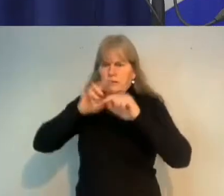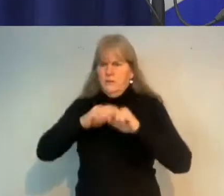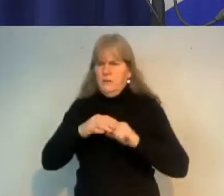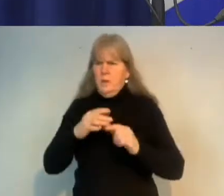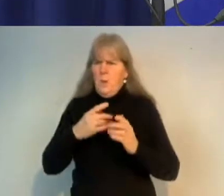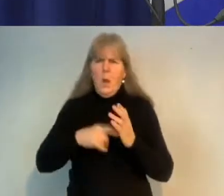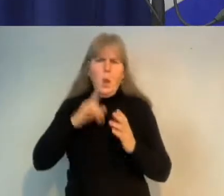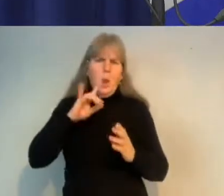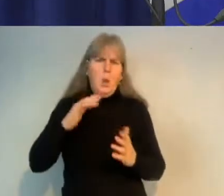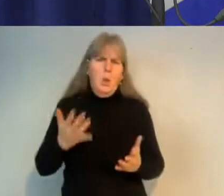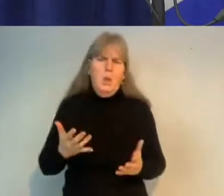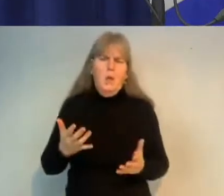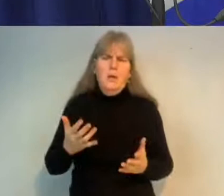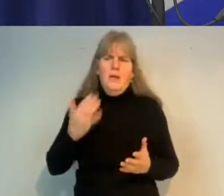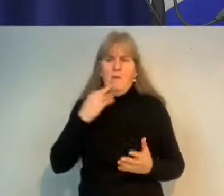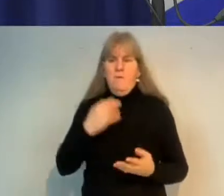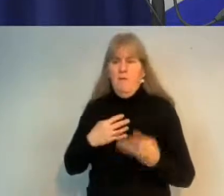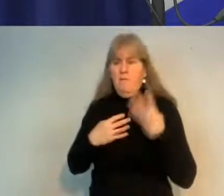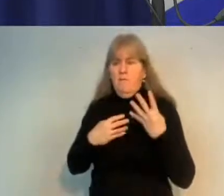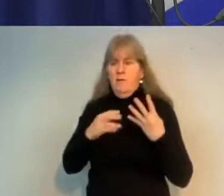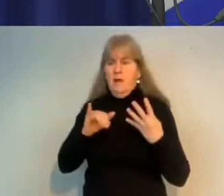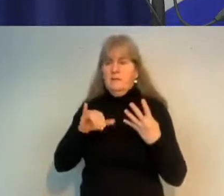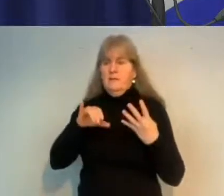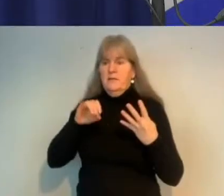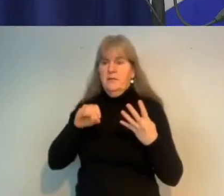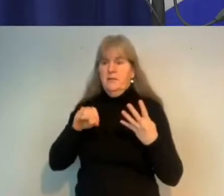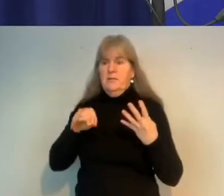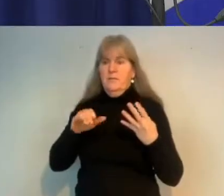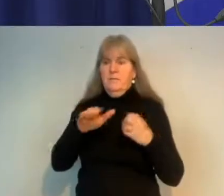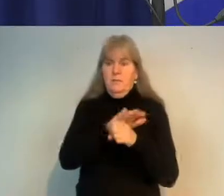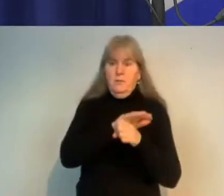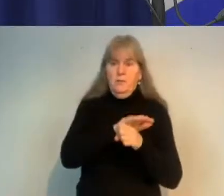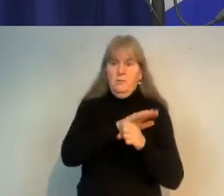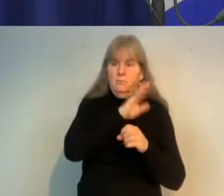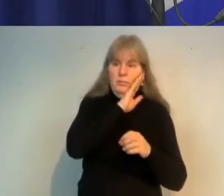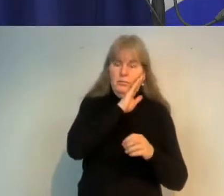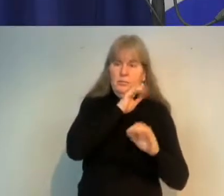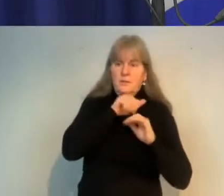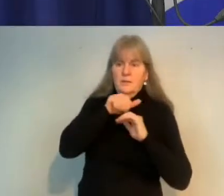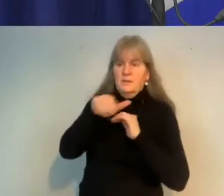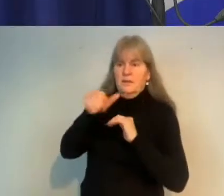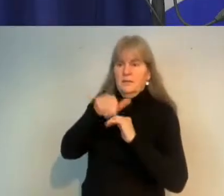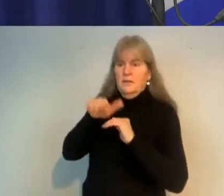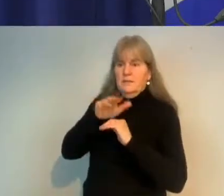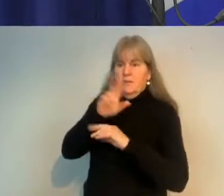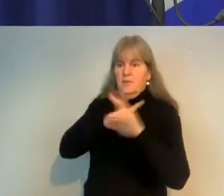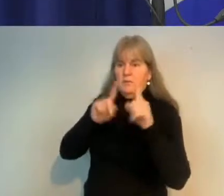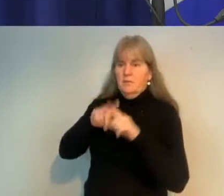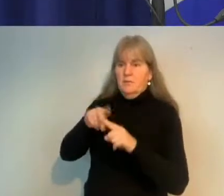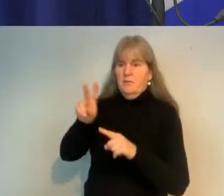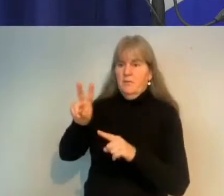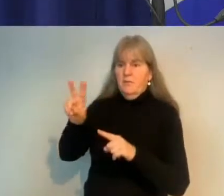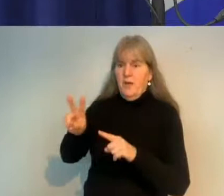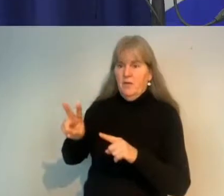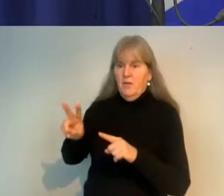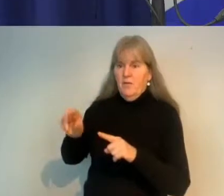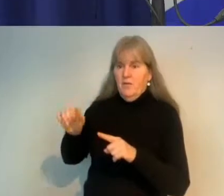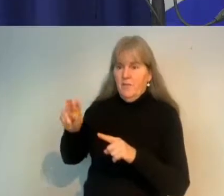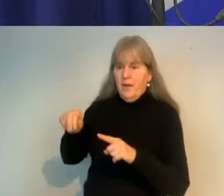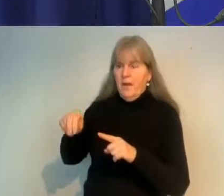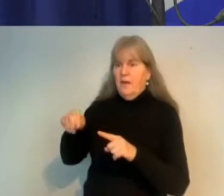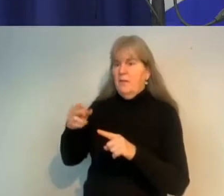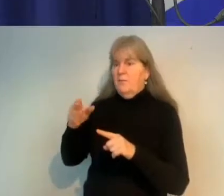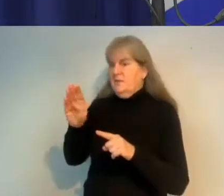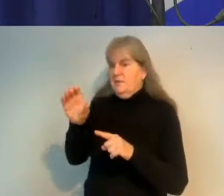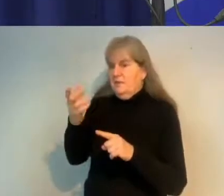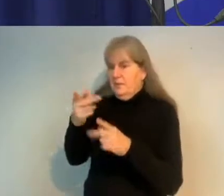4 ICU beds fill up and we're sending folks down to Vancouver, and they're also, or Vancouver or British Columbia, and they're